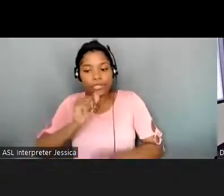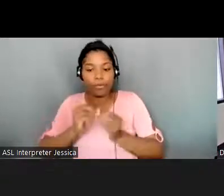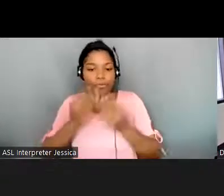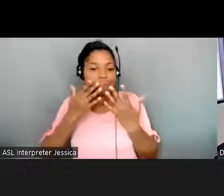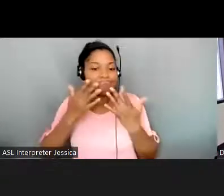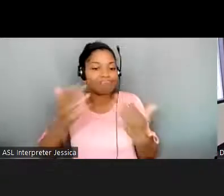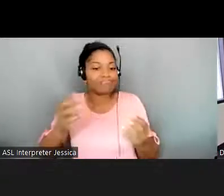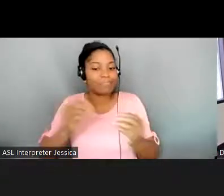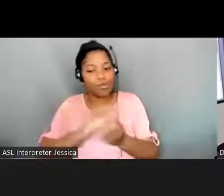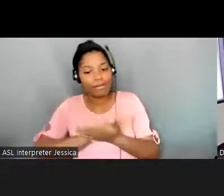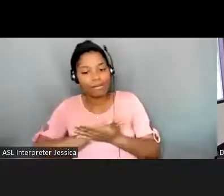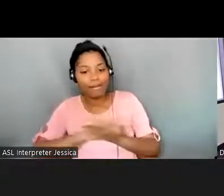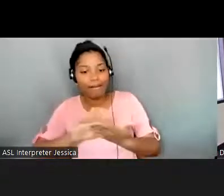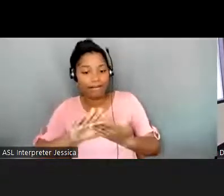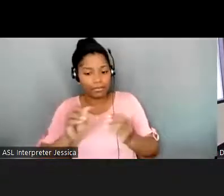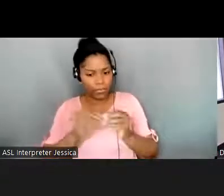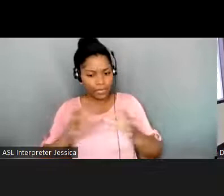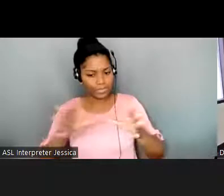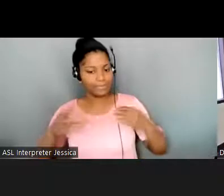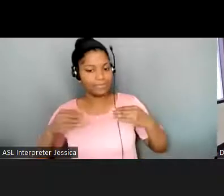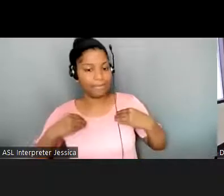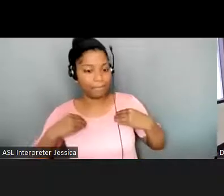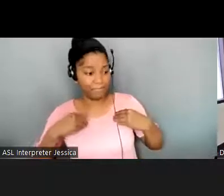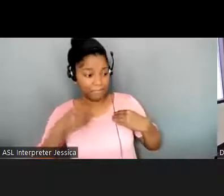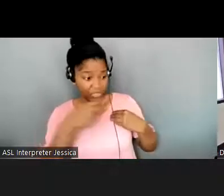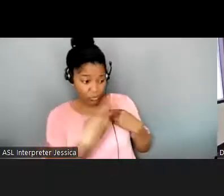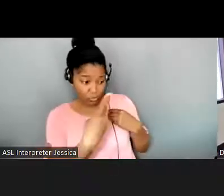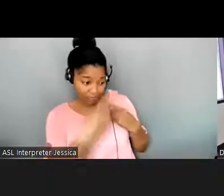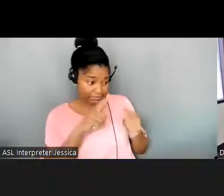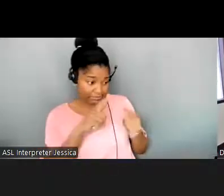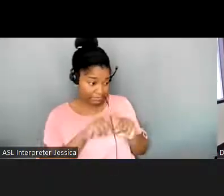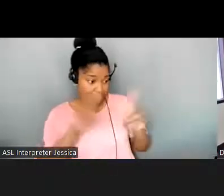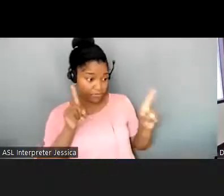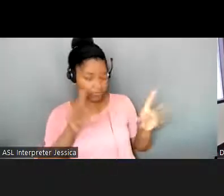more accepting of people who look differently than we do. And in that